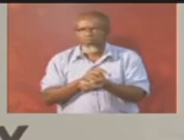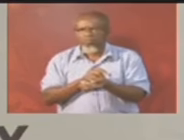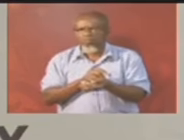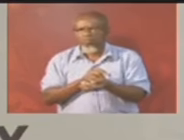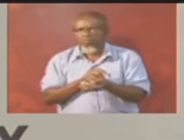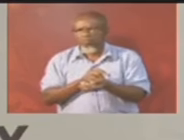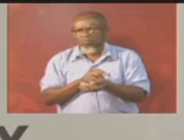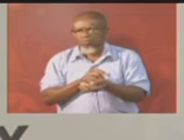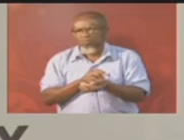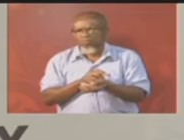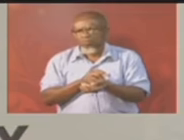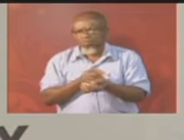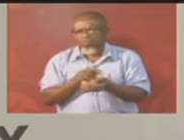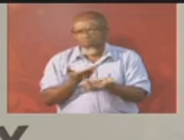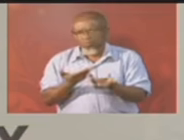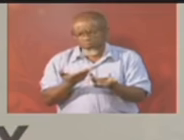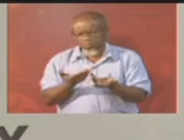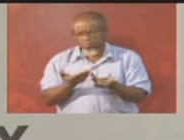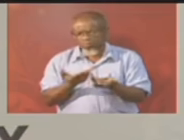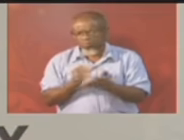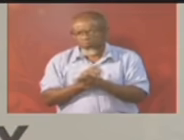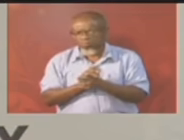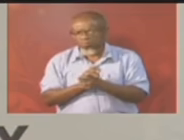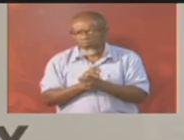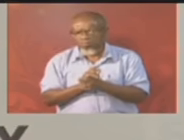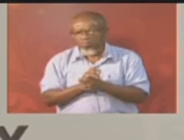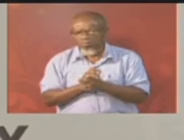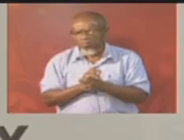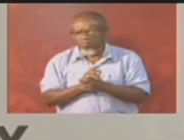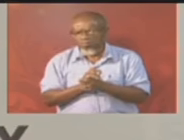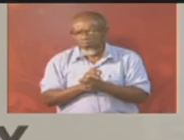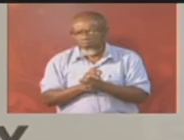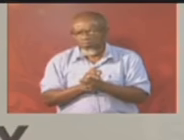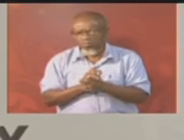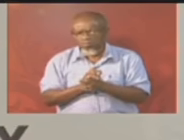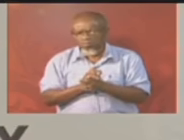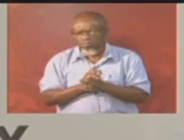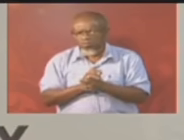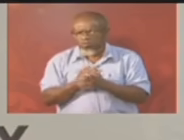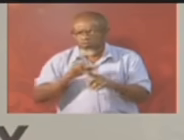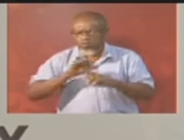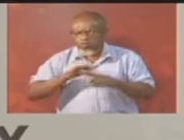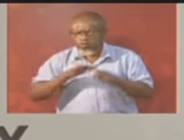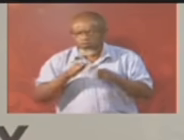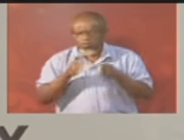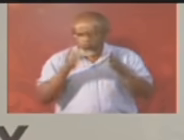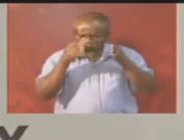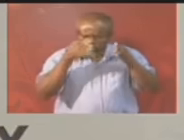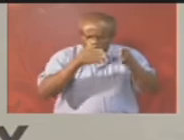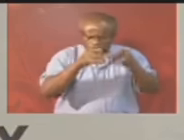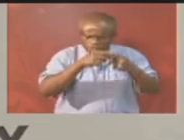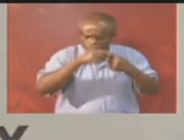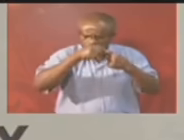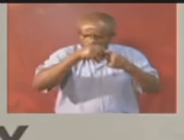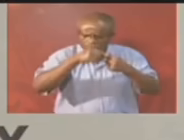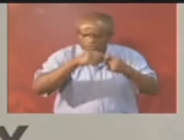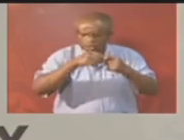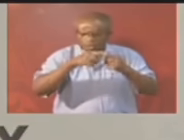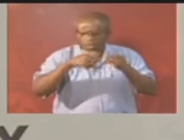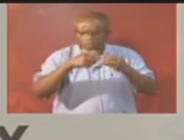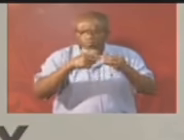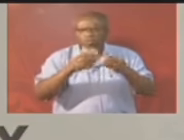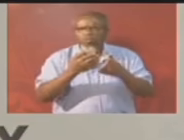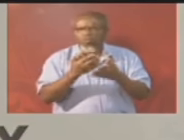are probably not the best ones to make with respect to any particular kind of deficiency, especially the ones that are